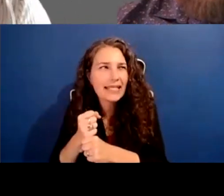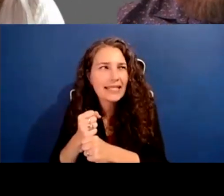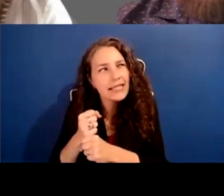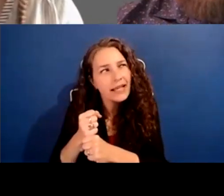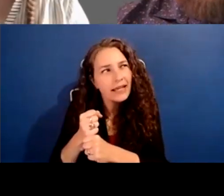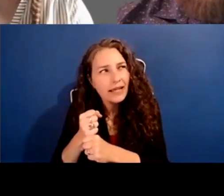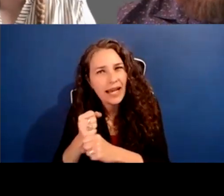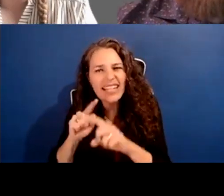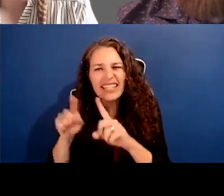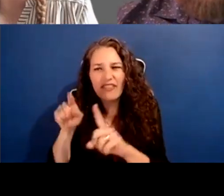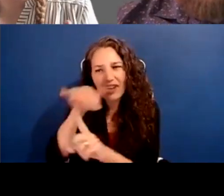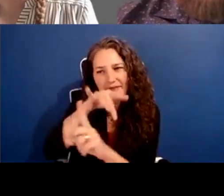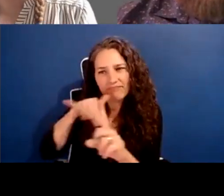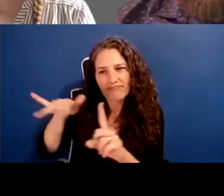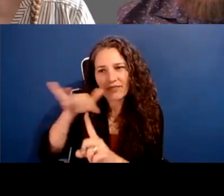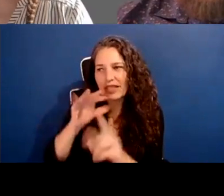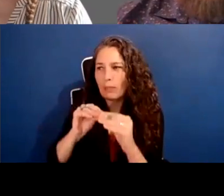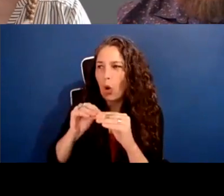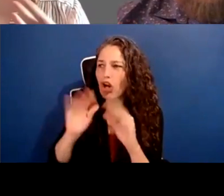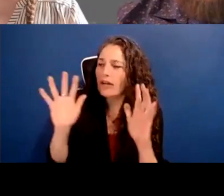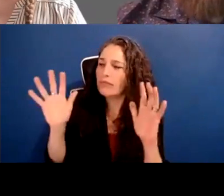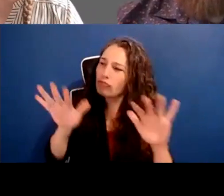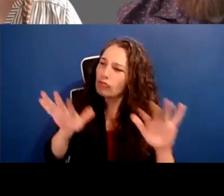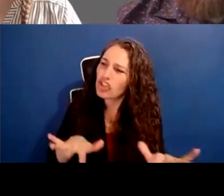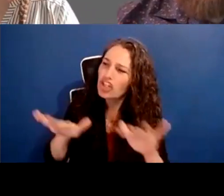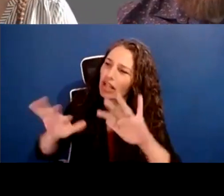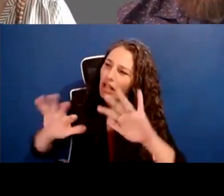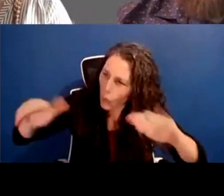chill, welcoming vibe in a sense. So